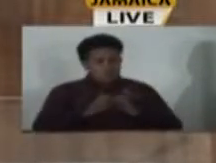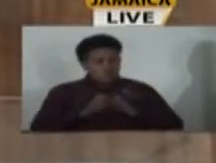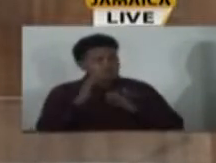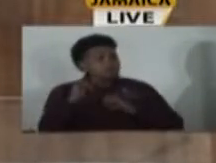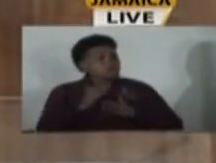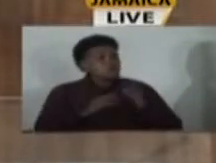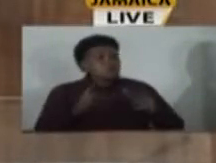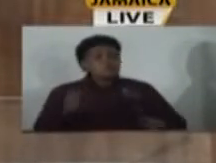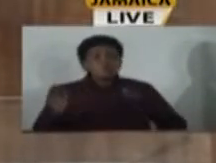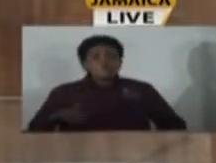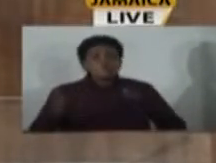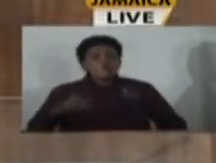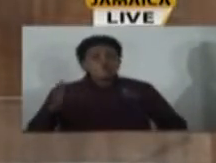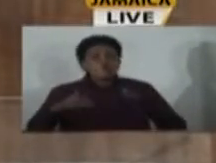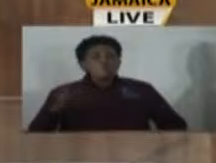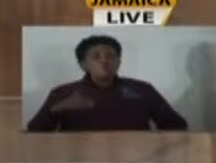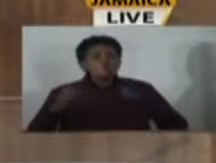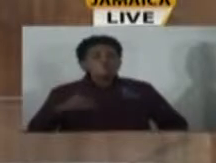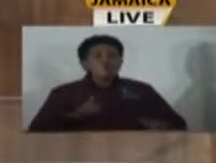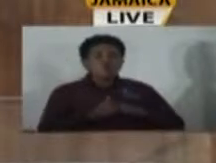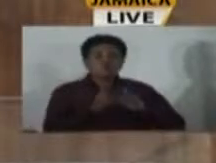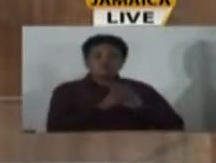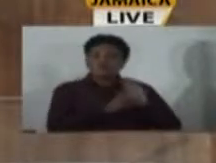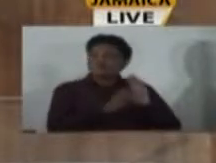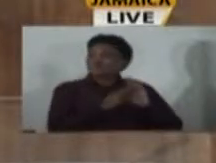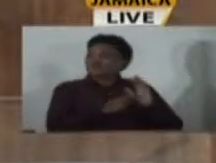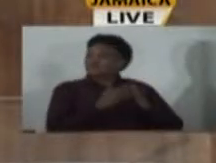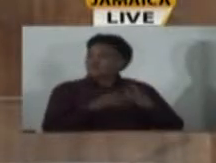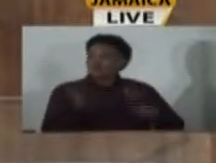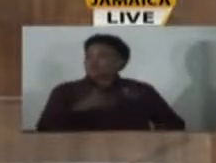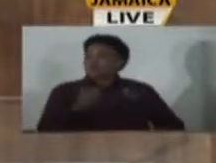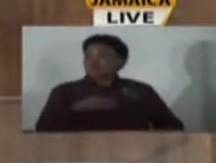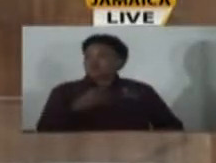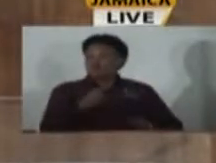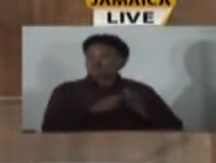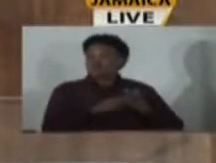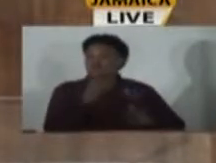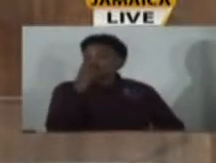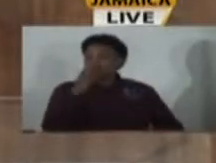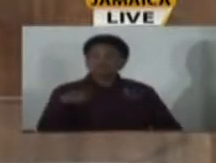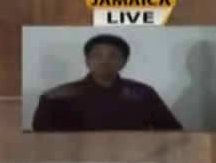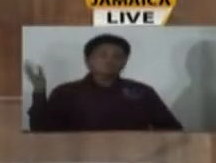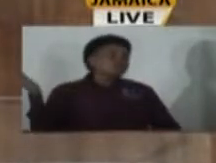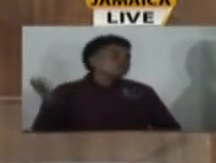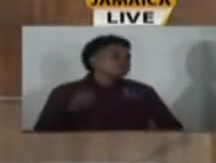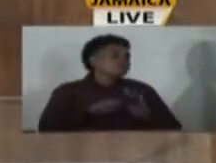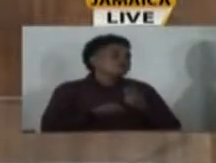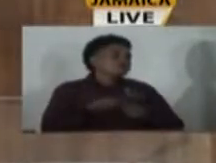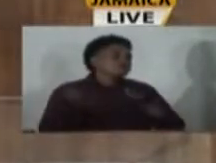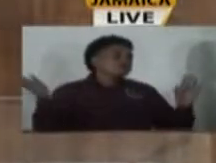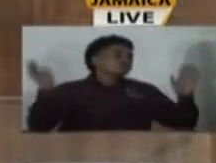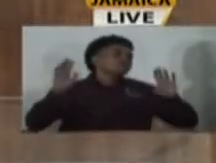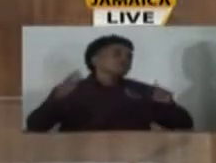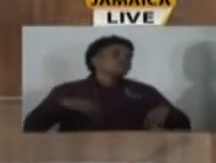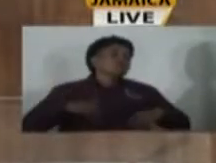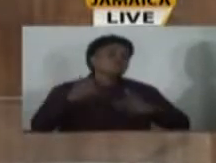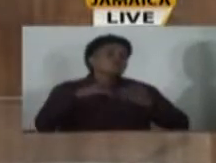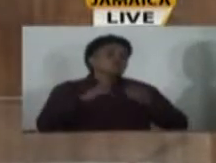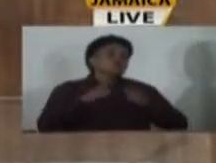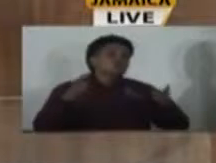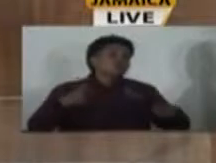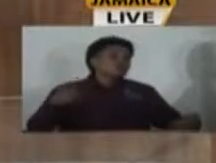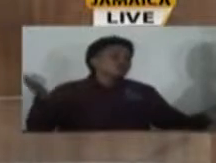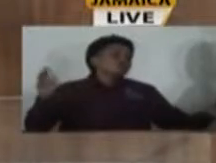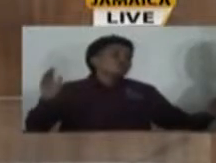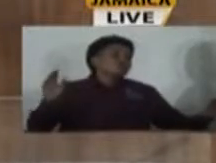people with the protocols that the government has put in place, the social distancing and